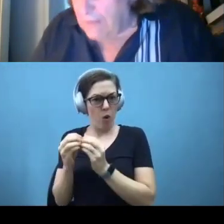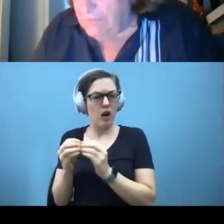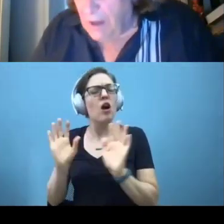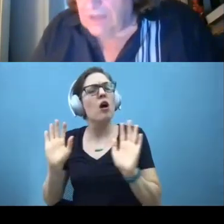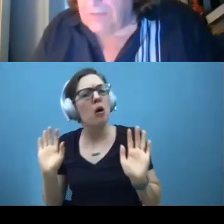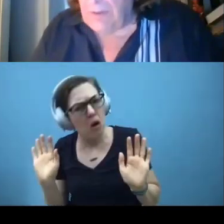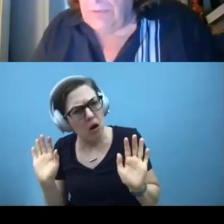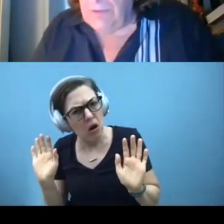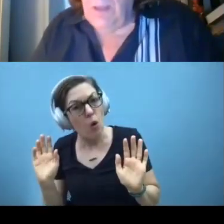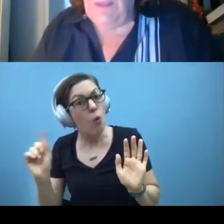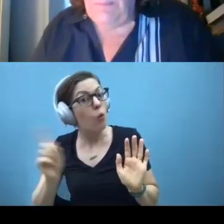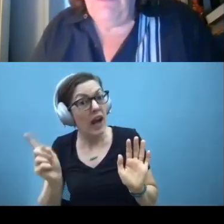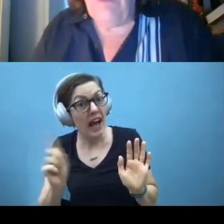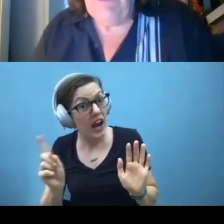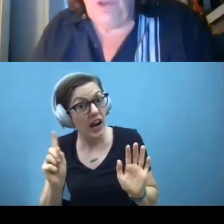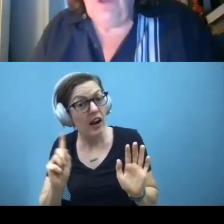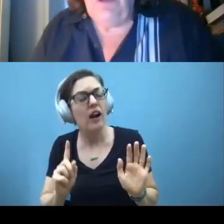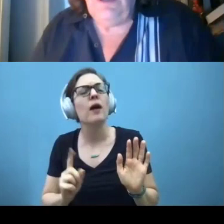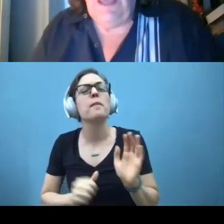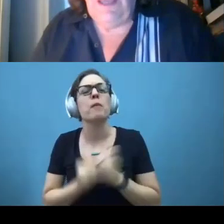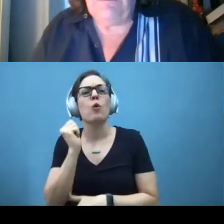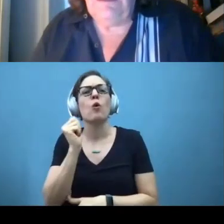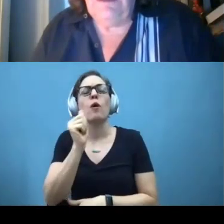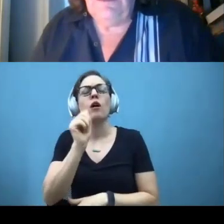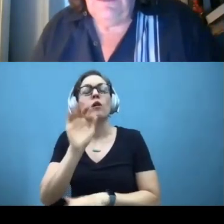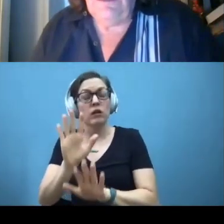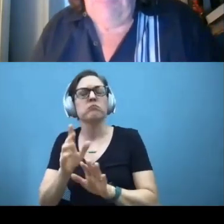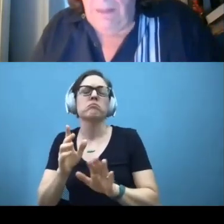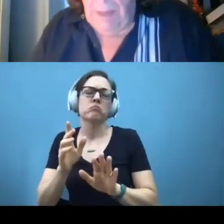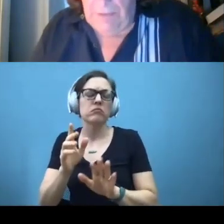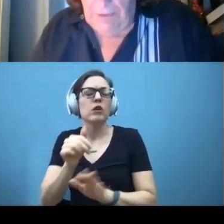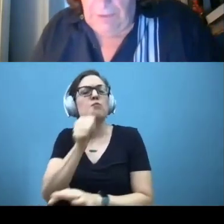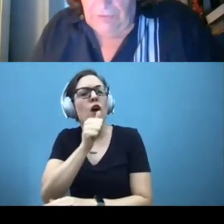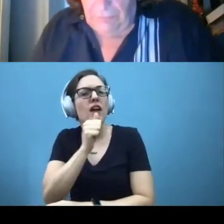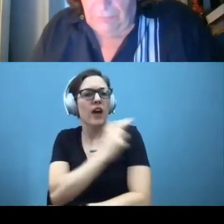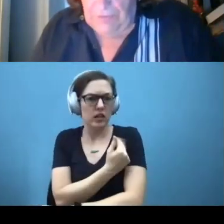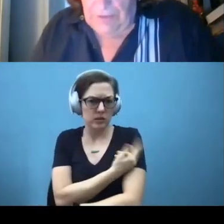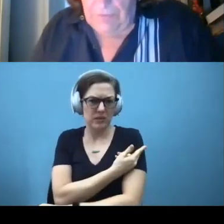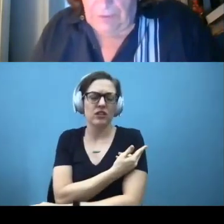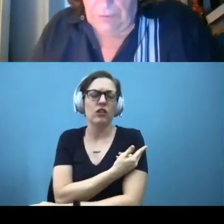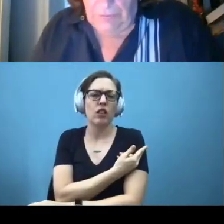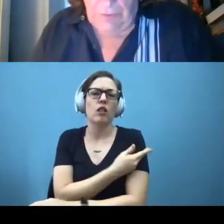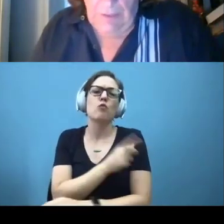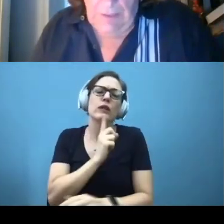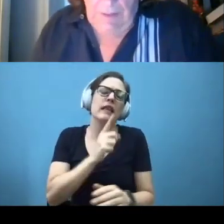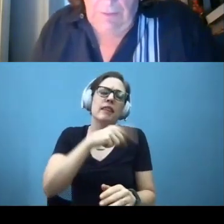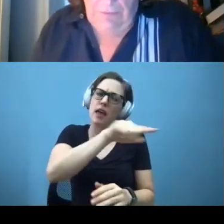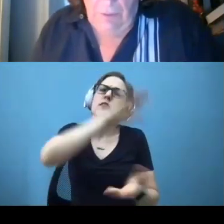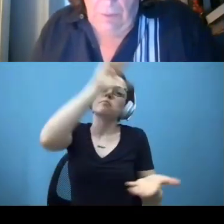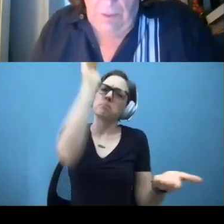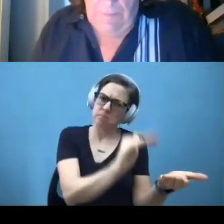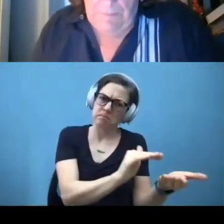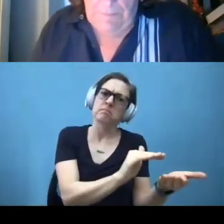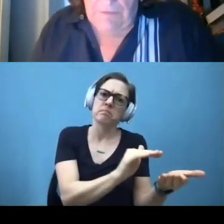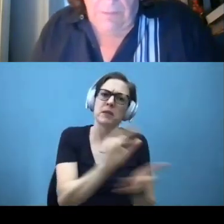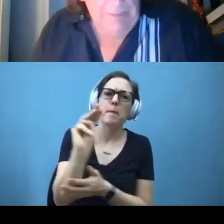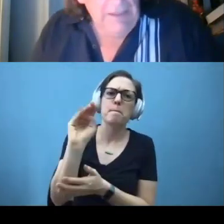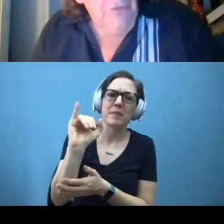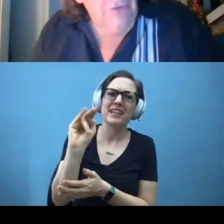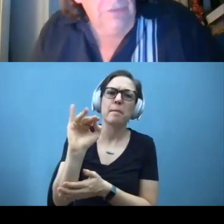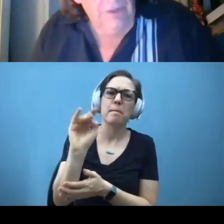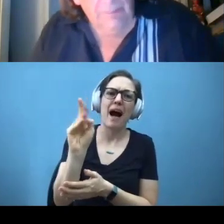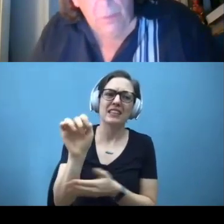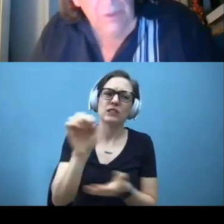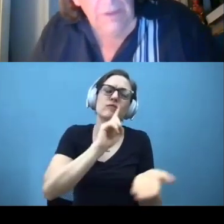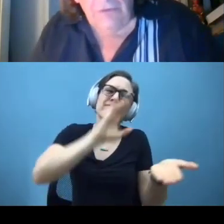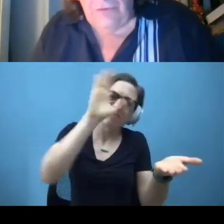the private hospitals, they've been very good at minimizing the use of restraint and seclusion. So it's a big